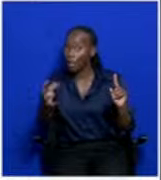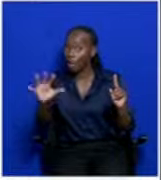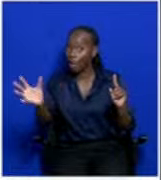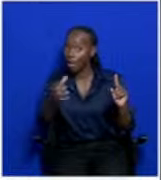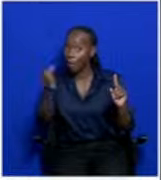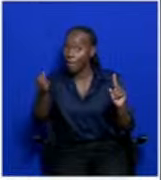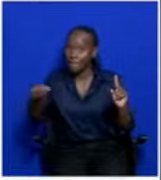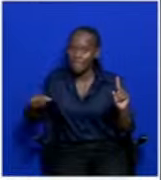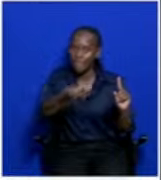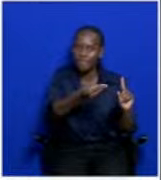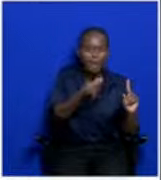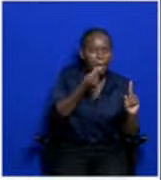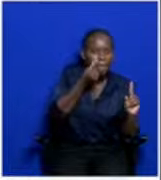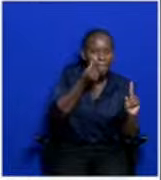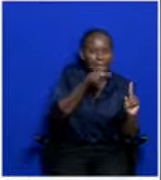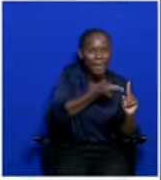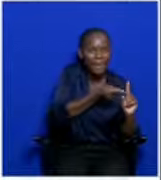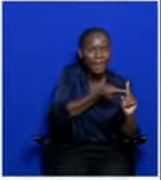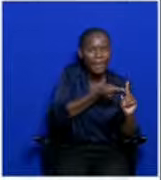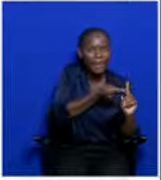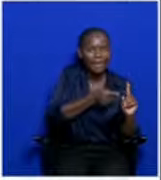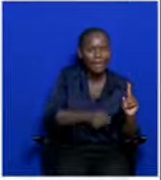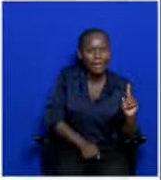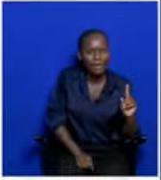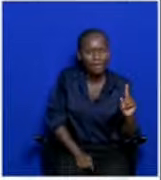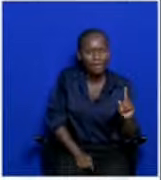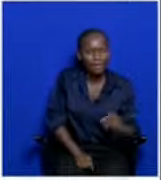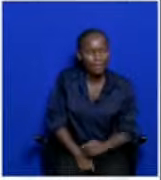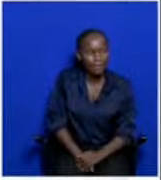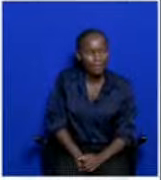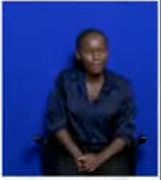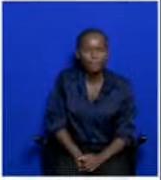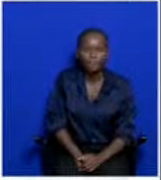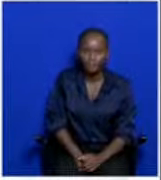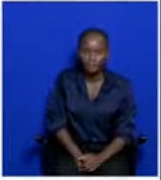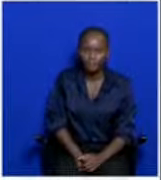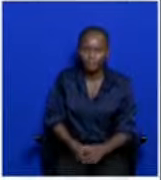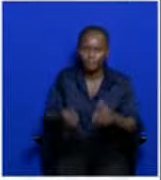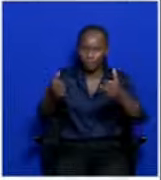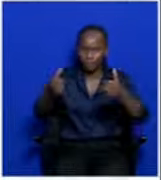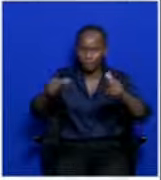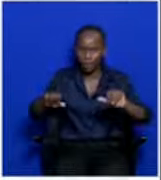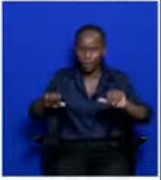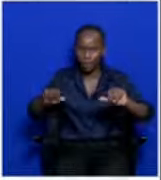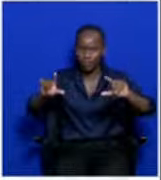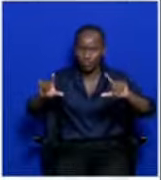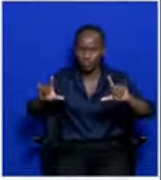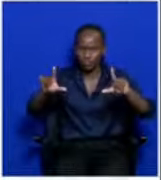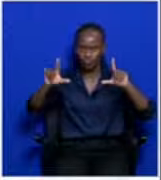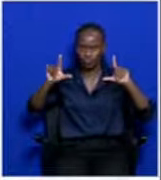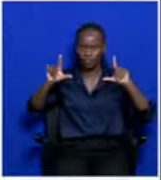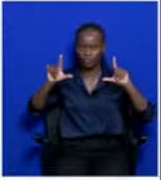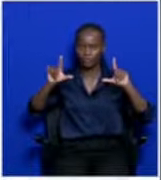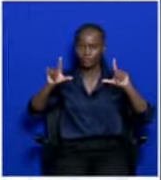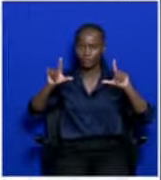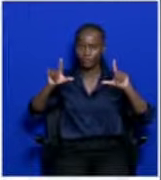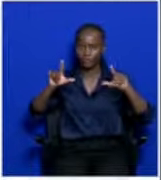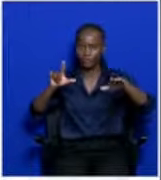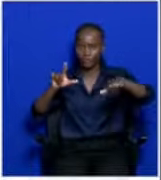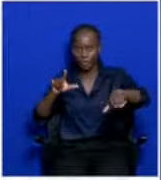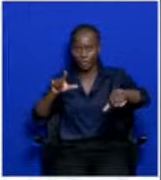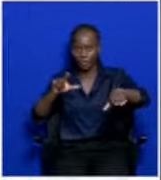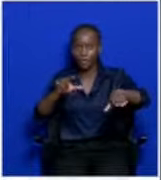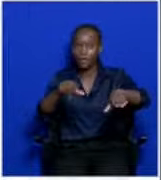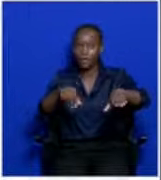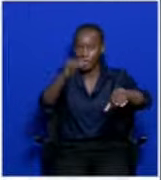think it's a close-up picture of what we have seen, Mackenzie next to that car you say you're interested in. Yes, so